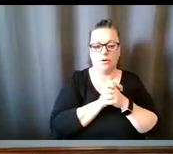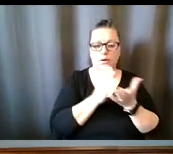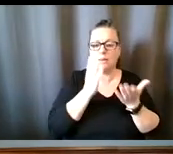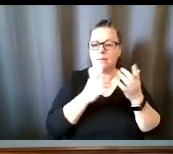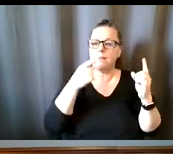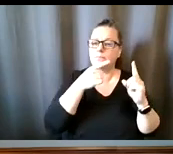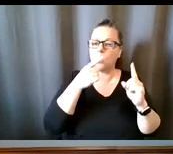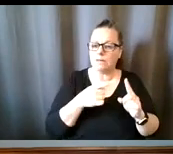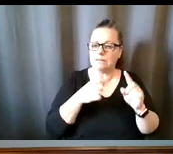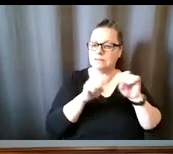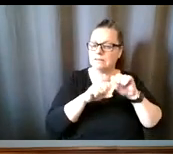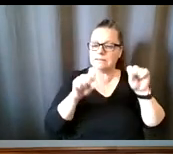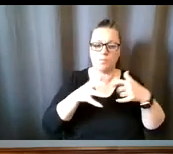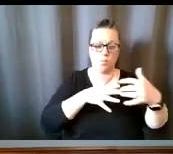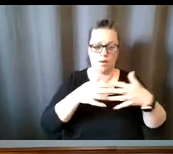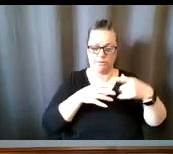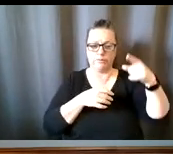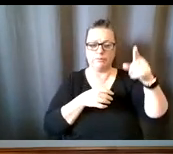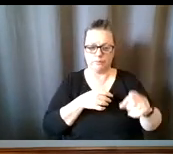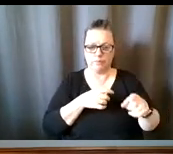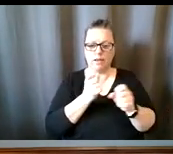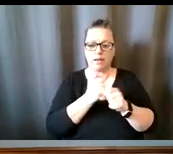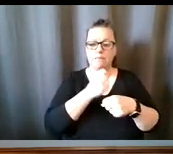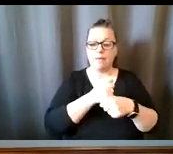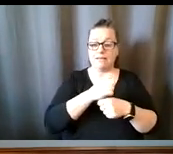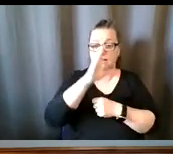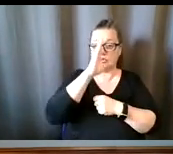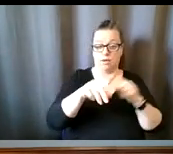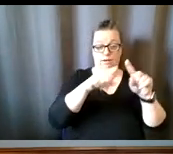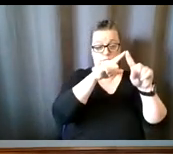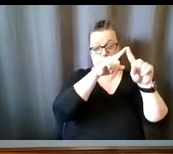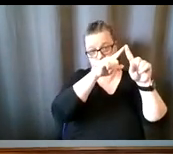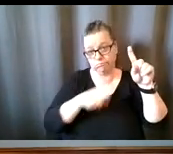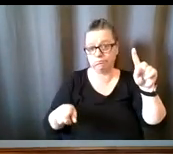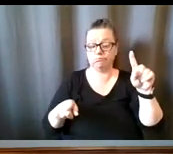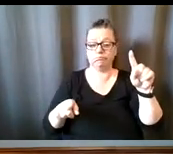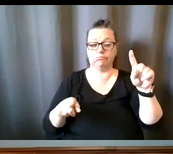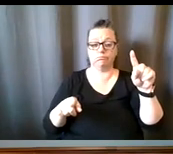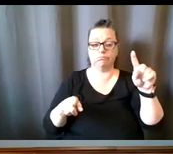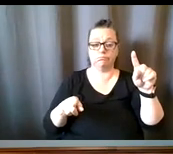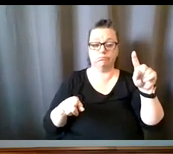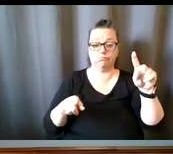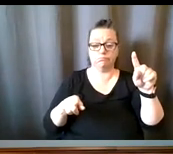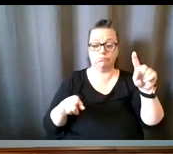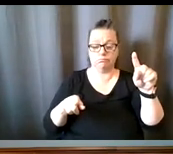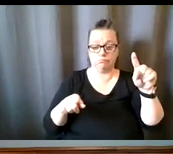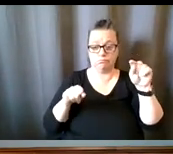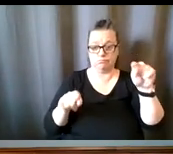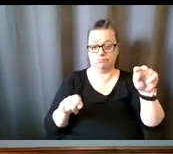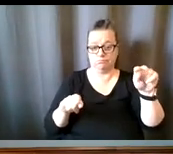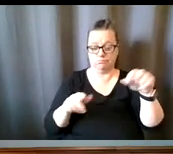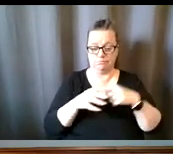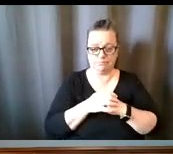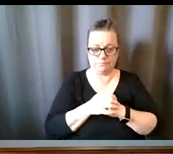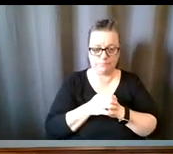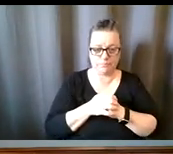point system. Whatever it happens to be, it creates a straight line from all the things that need to get done on day one to all the things that should be done on day